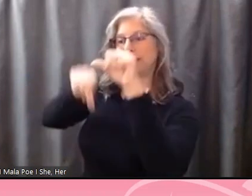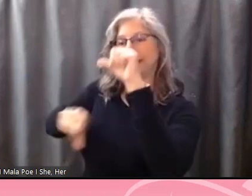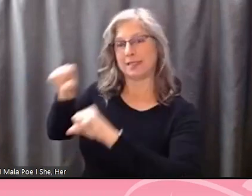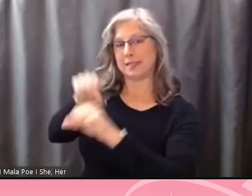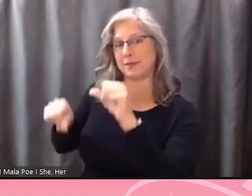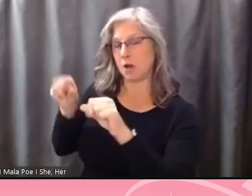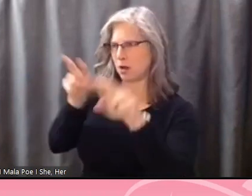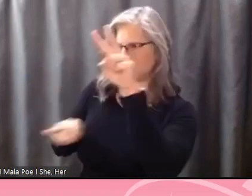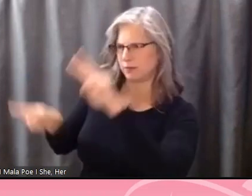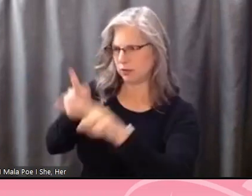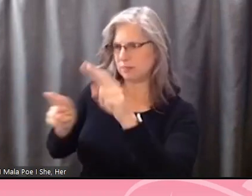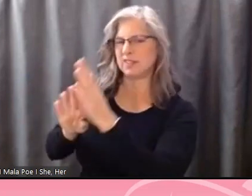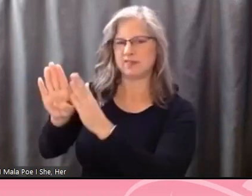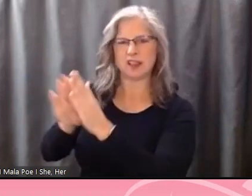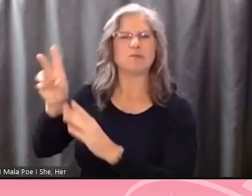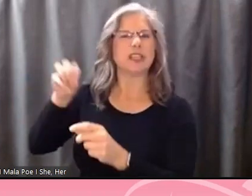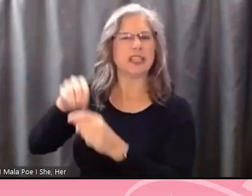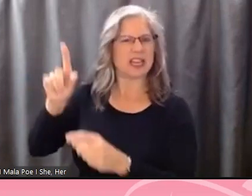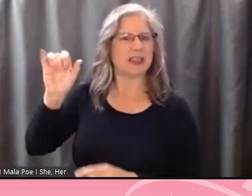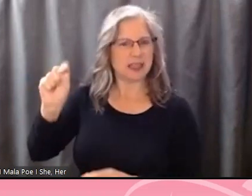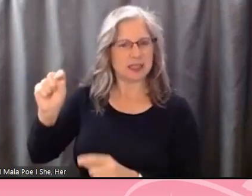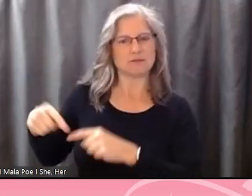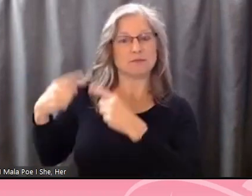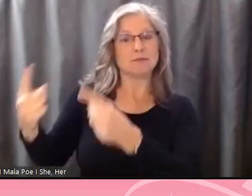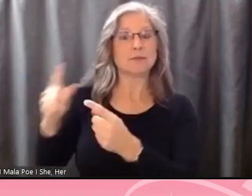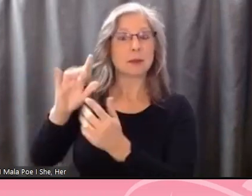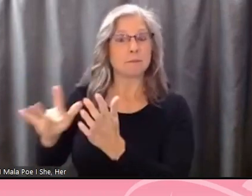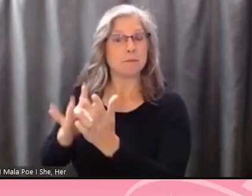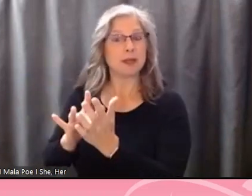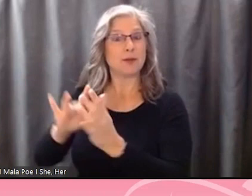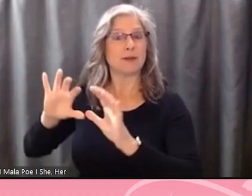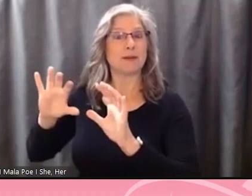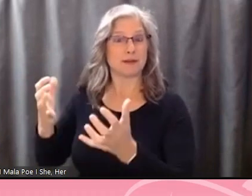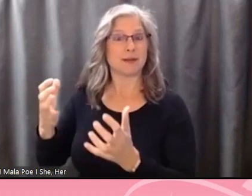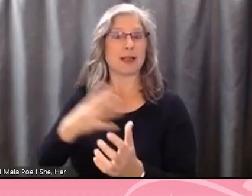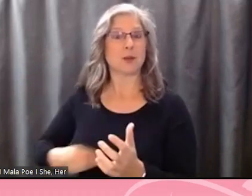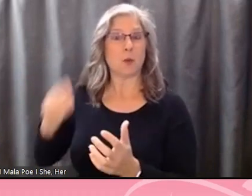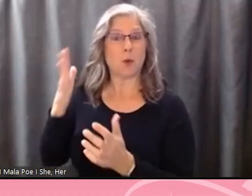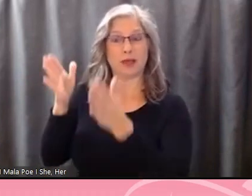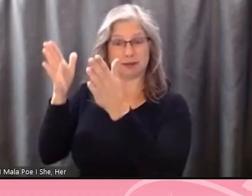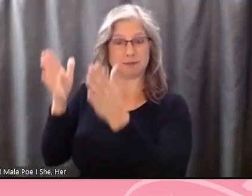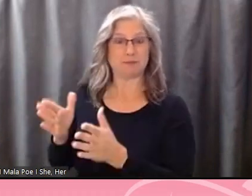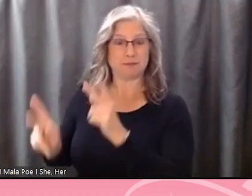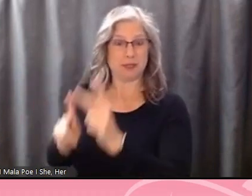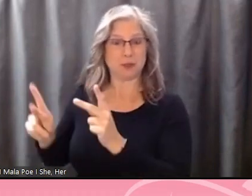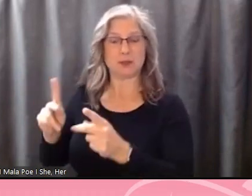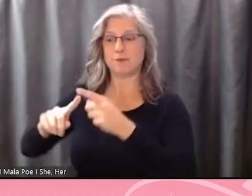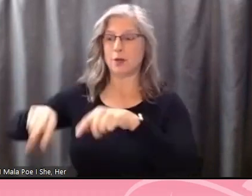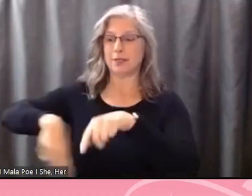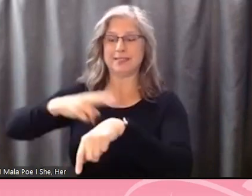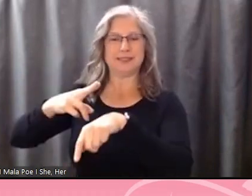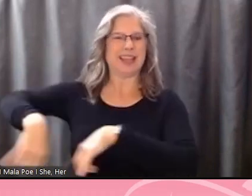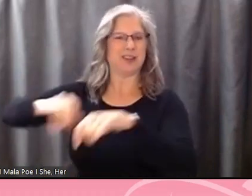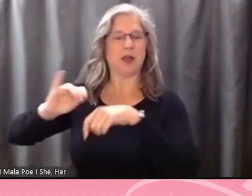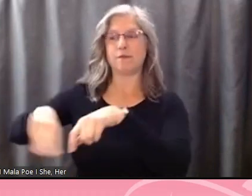observations that were developed in the literature of the middle-class white American as the standard of morals,